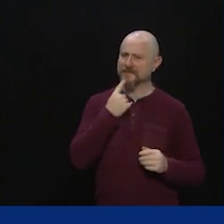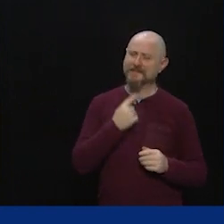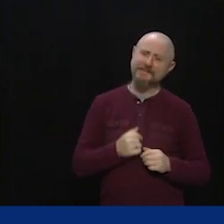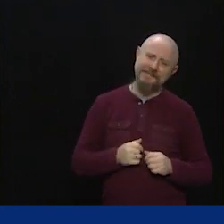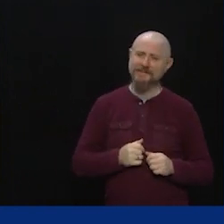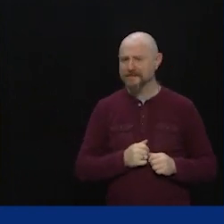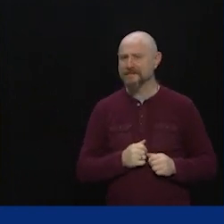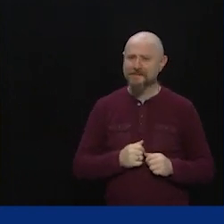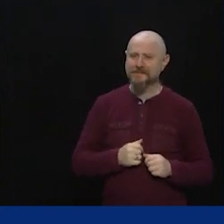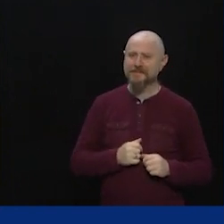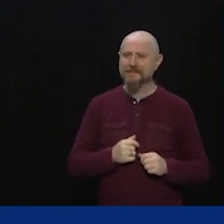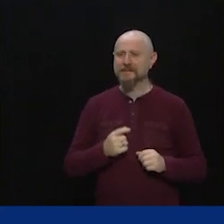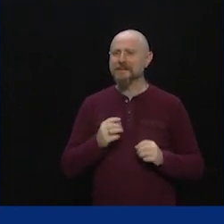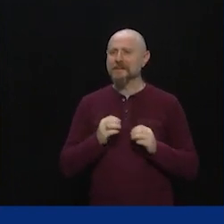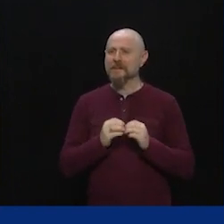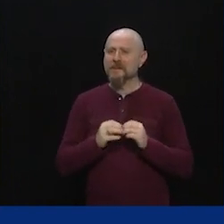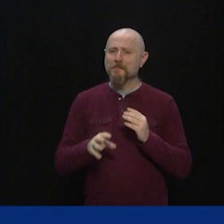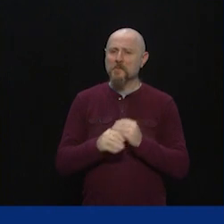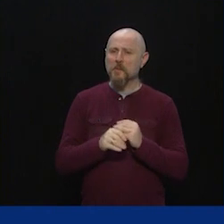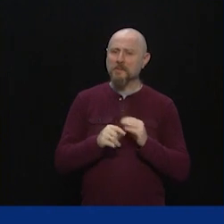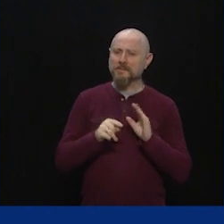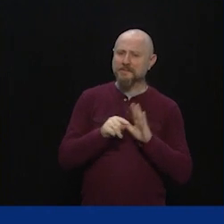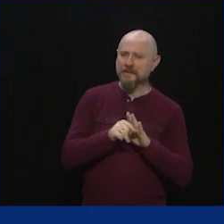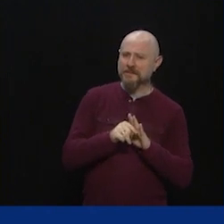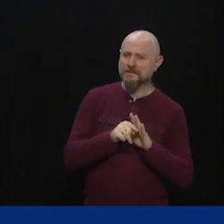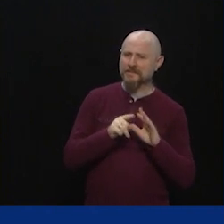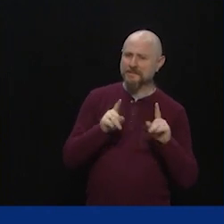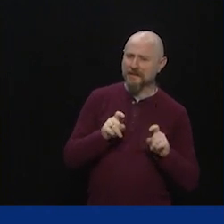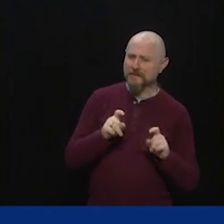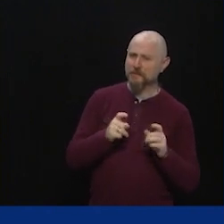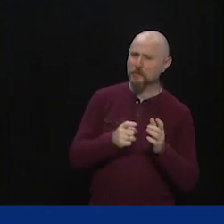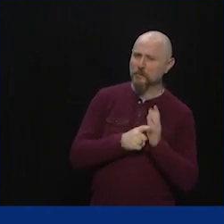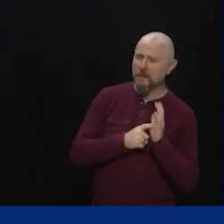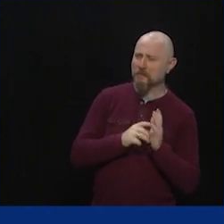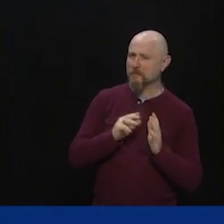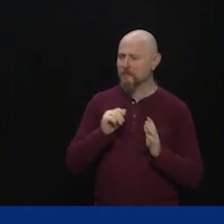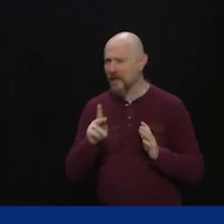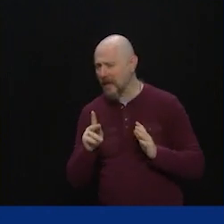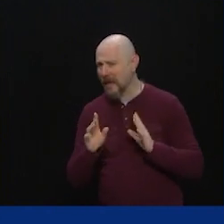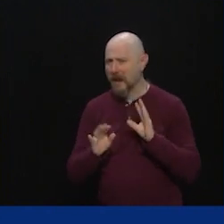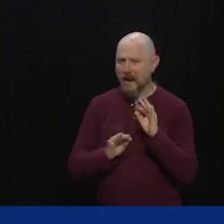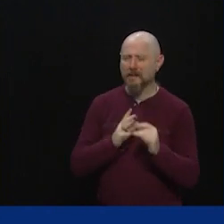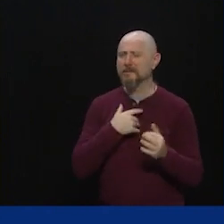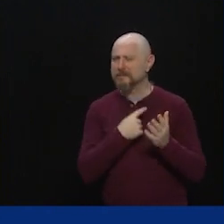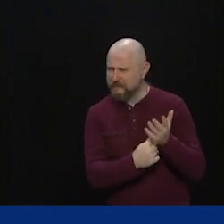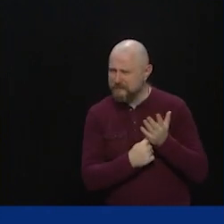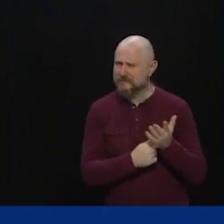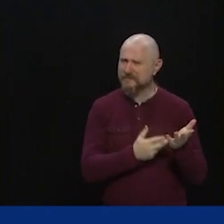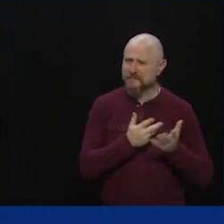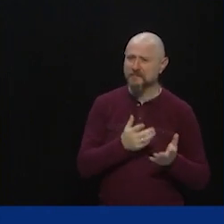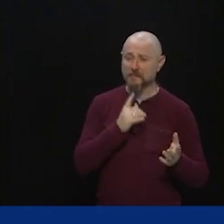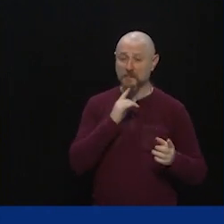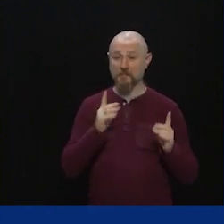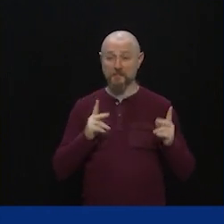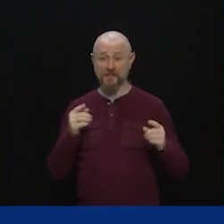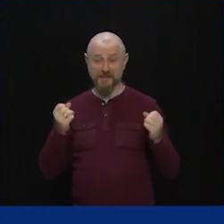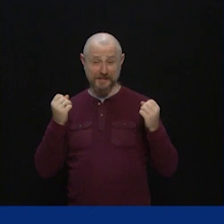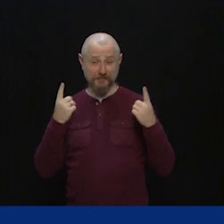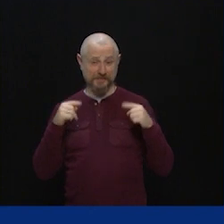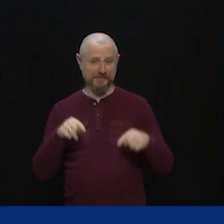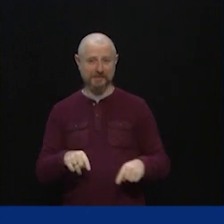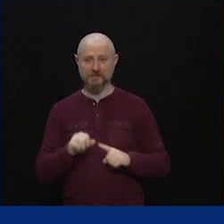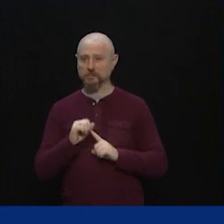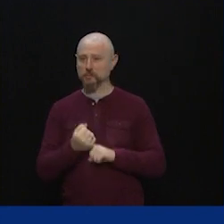to go back. So those are just, again, I think the public understands this is an ever-evolving situation. We get a change from the